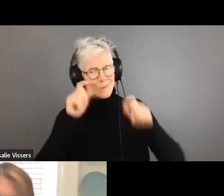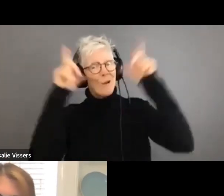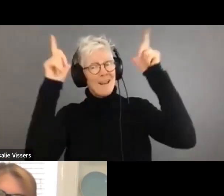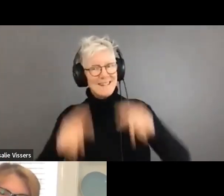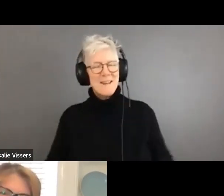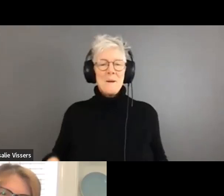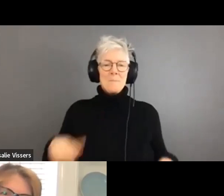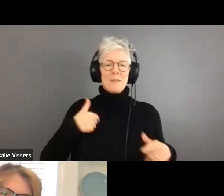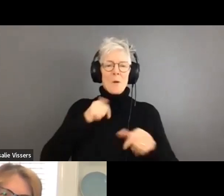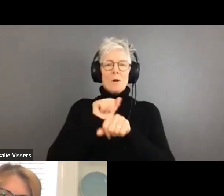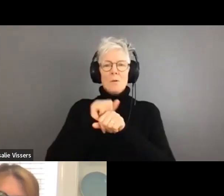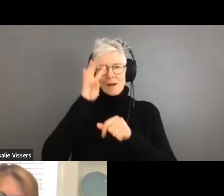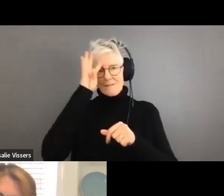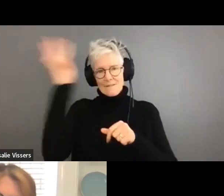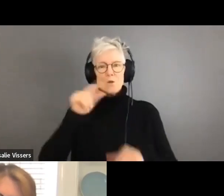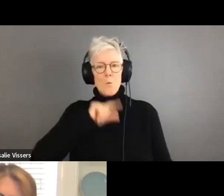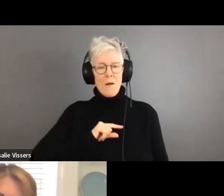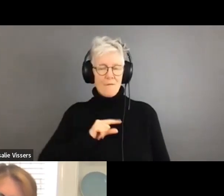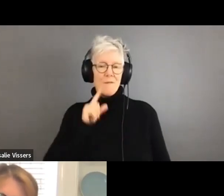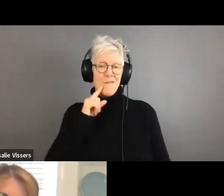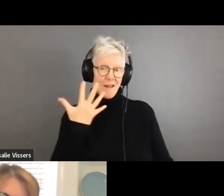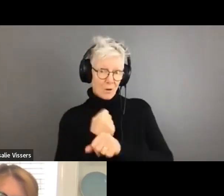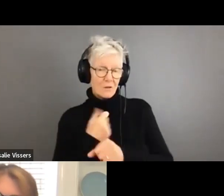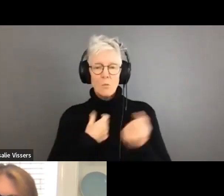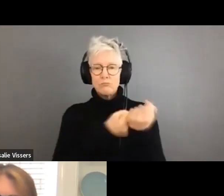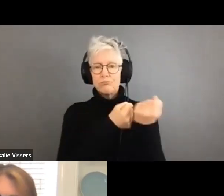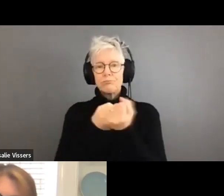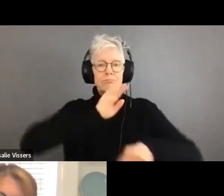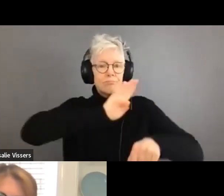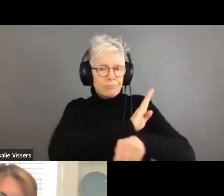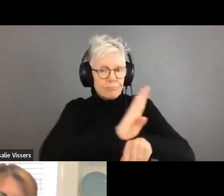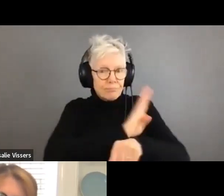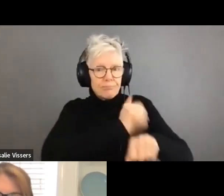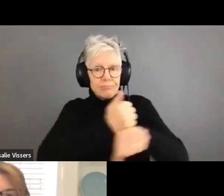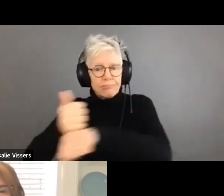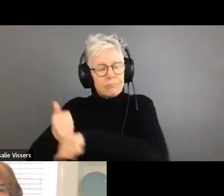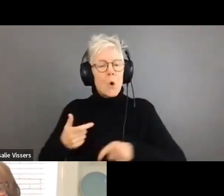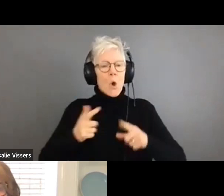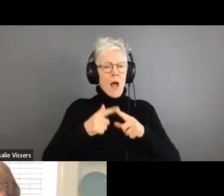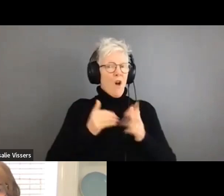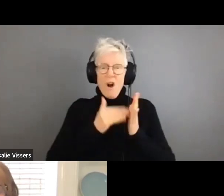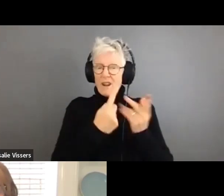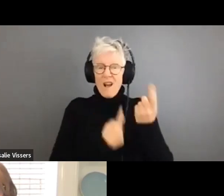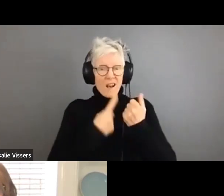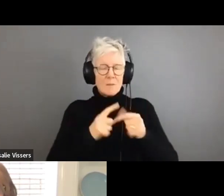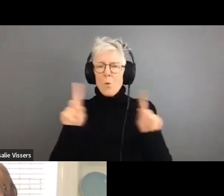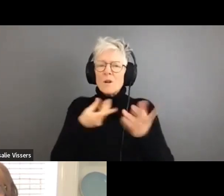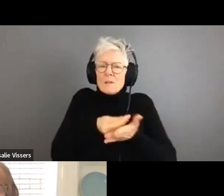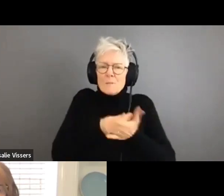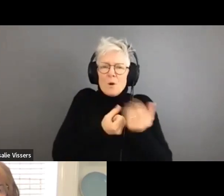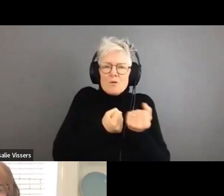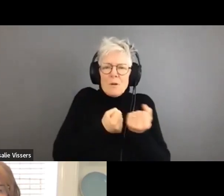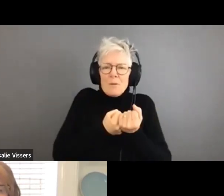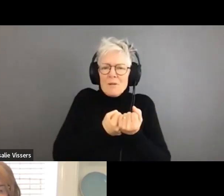that I've worked at Innovation Guelph for 5 years now, and we support entrepreneurs, and so often and we get questions about sponsorship.